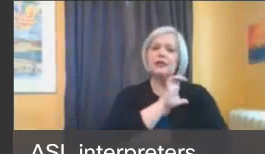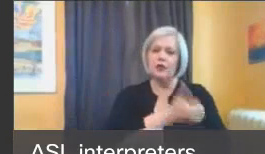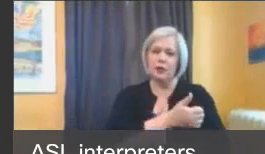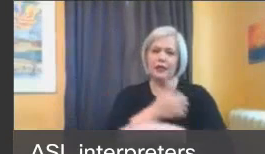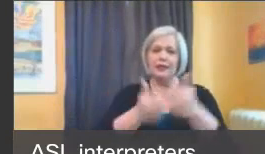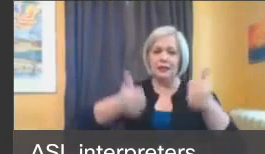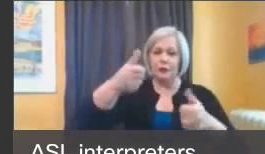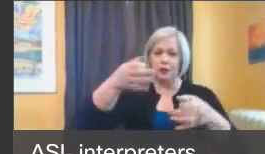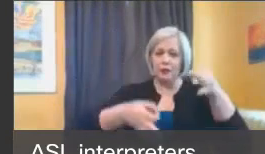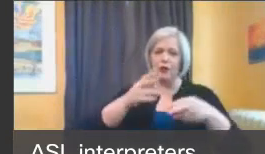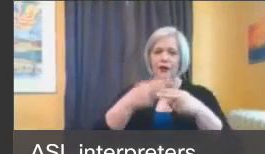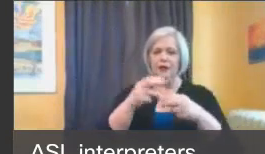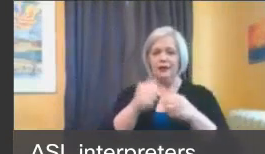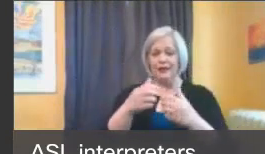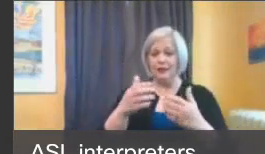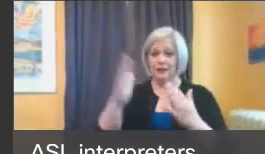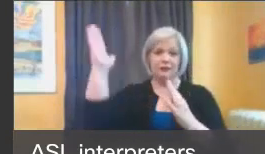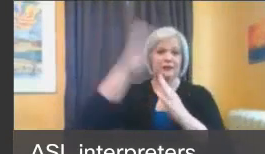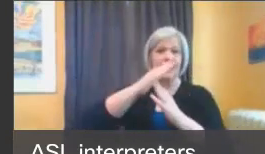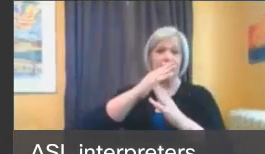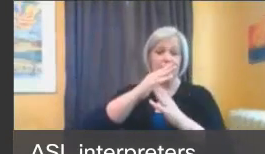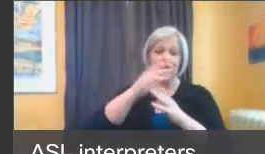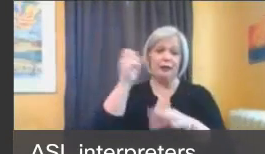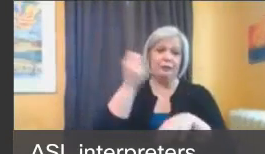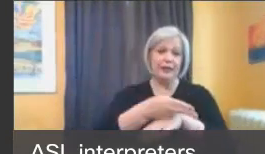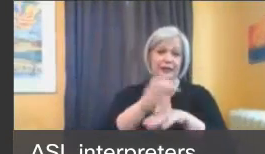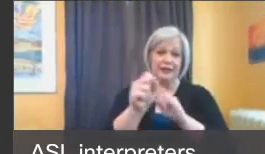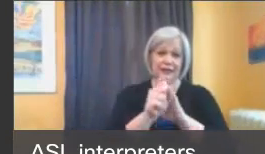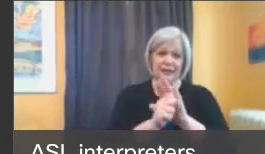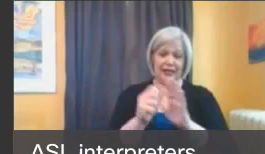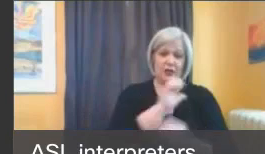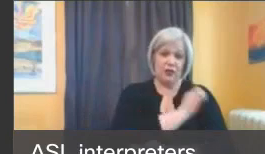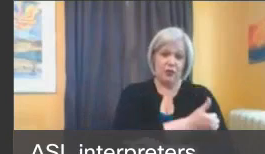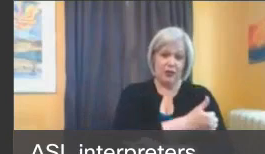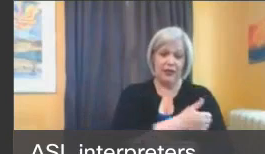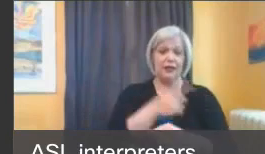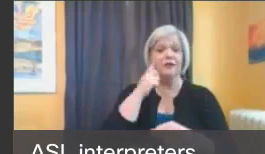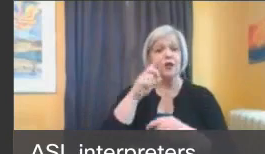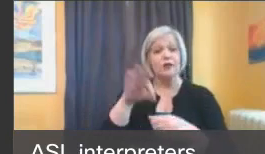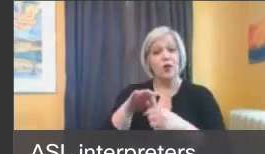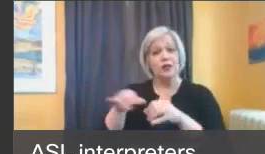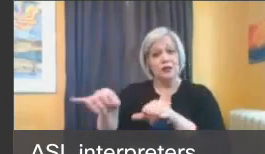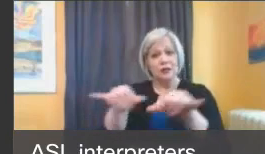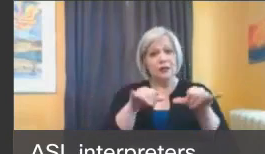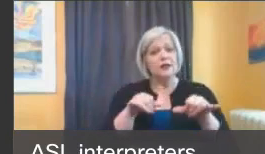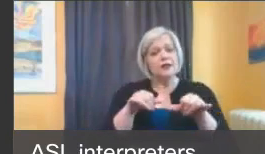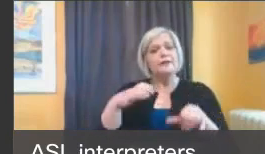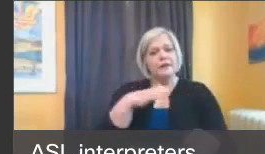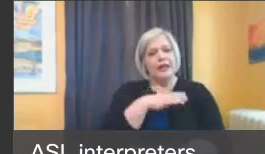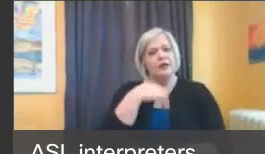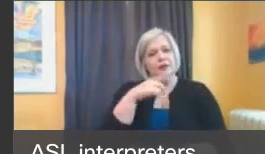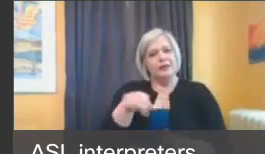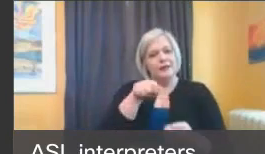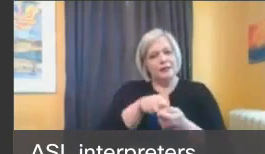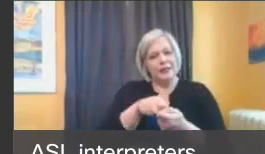Court has referred to it as being paramount over state authority. Voter qualification standards is much trickier. Congress has to have a specific